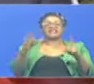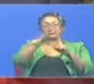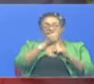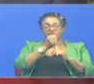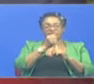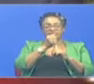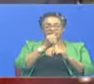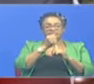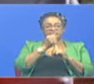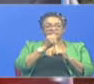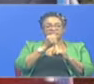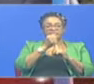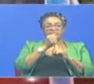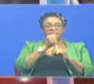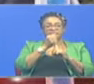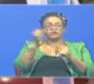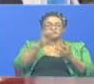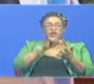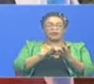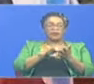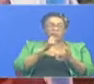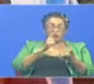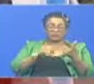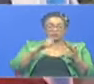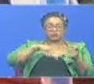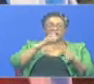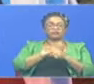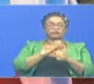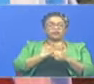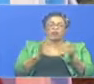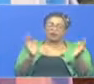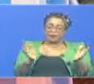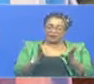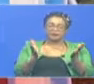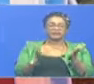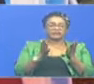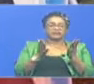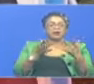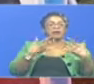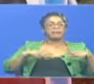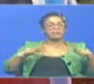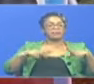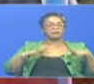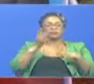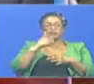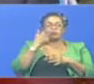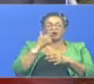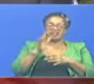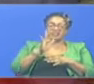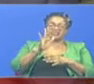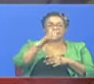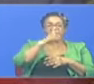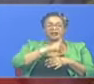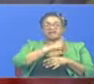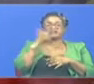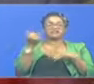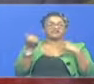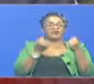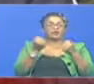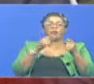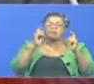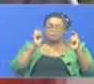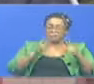compliance. So what the policemen would normally do is to try to encourage people who are in their private vehicles to have the mask